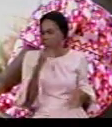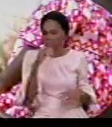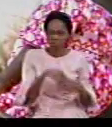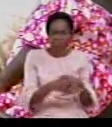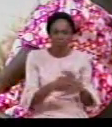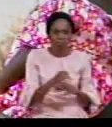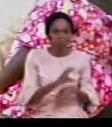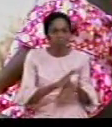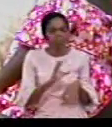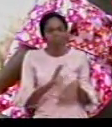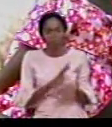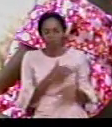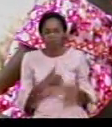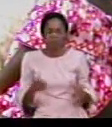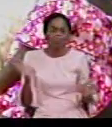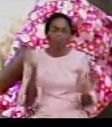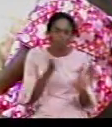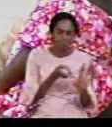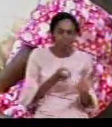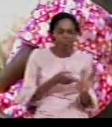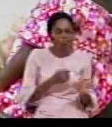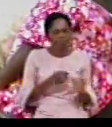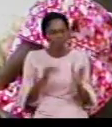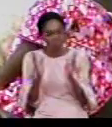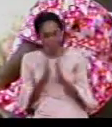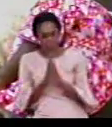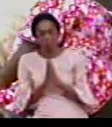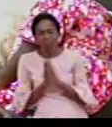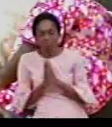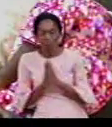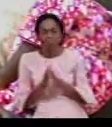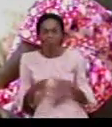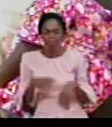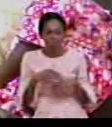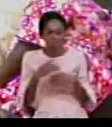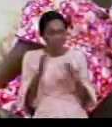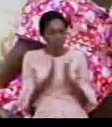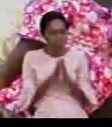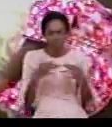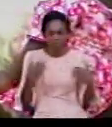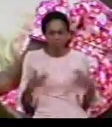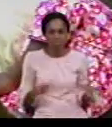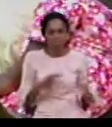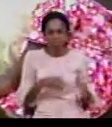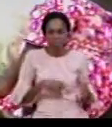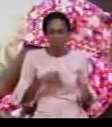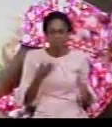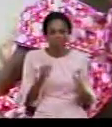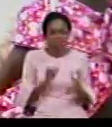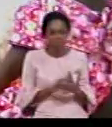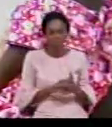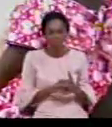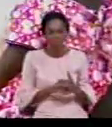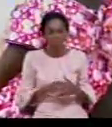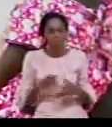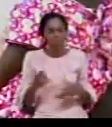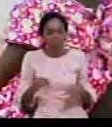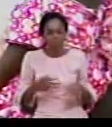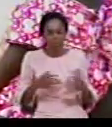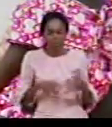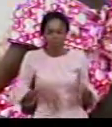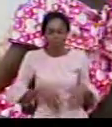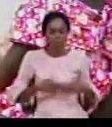Immediately the prayer, I feel something that, yes, I'm relieved of so many things. I was very happy that